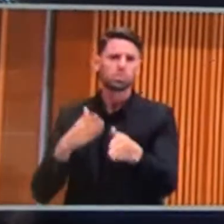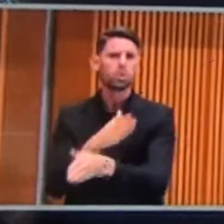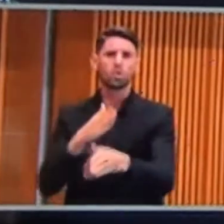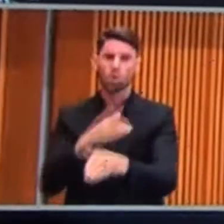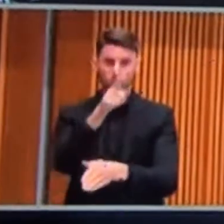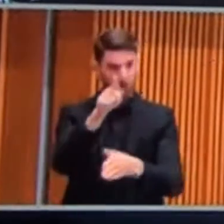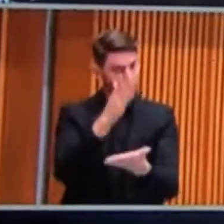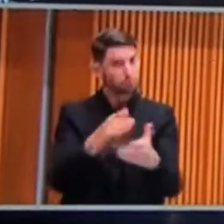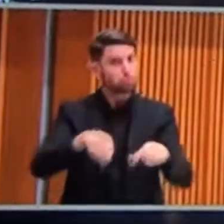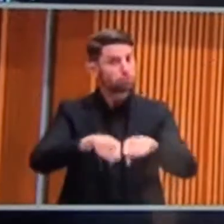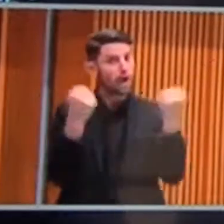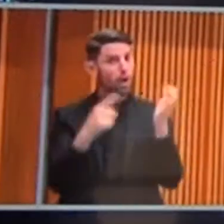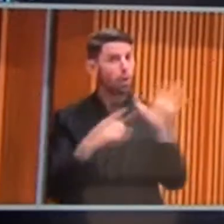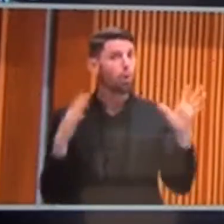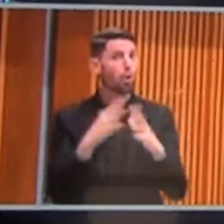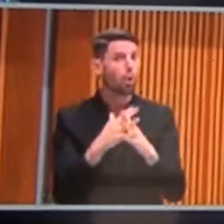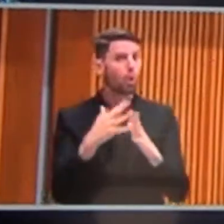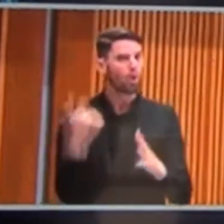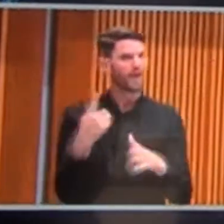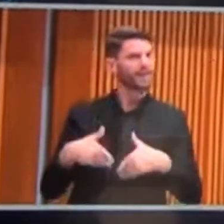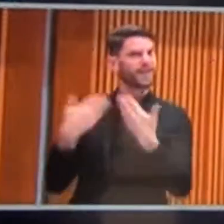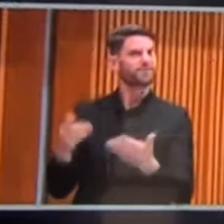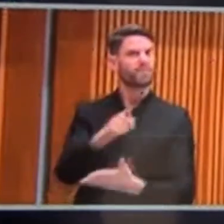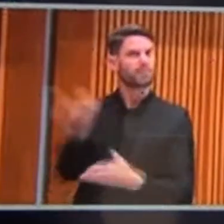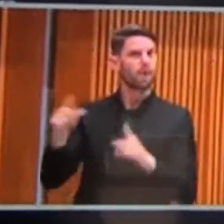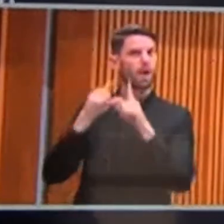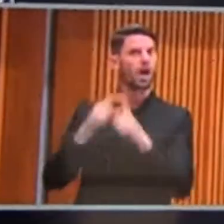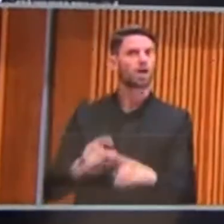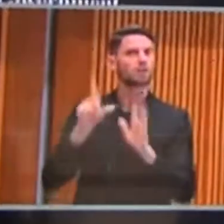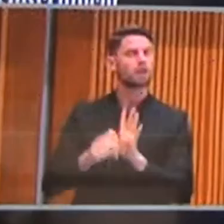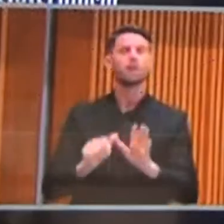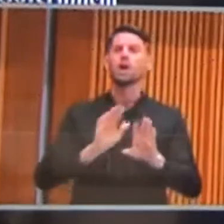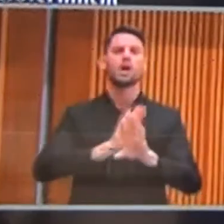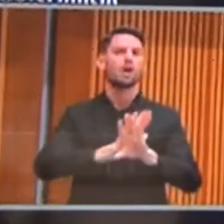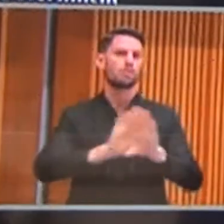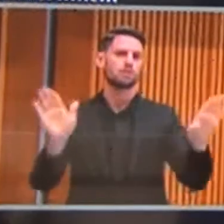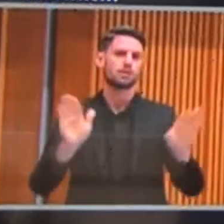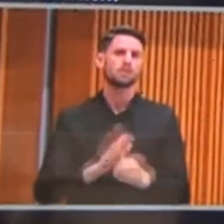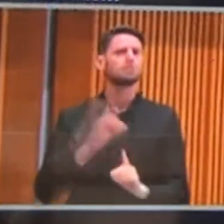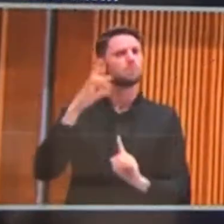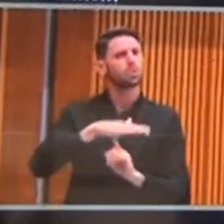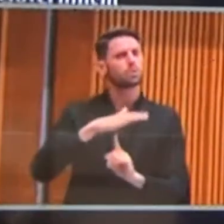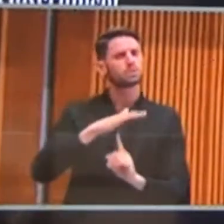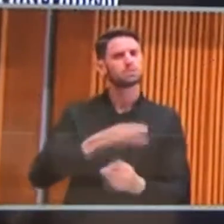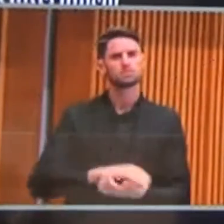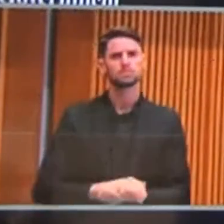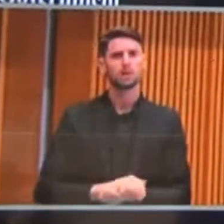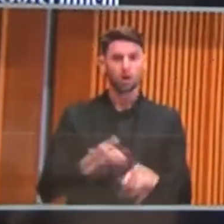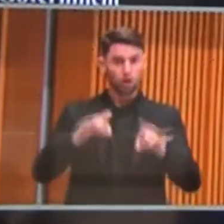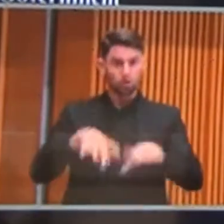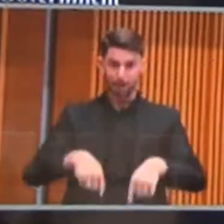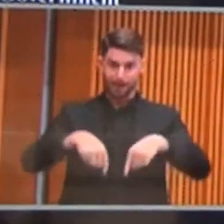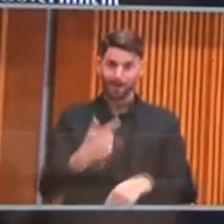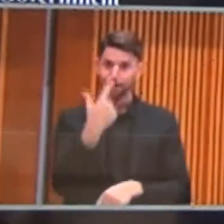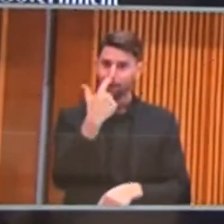and it will be prosecuted. So as we respect our healthcare workers, we realise that as a country we would not be in the position we